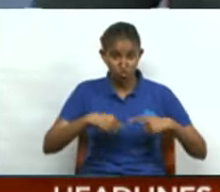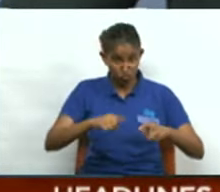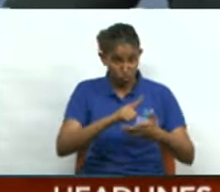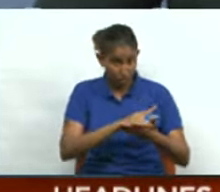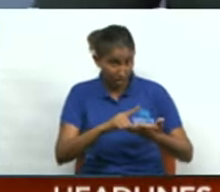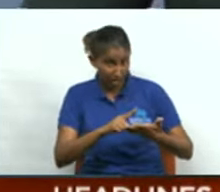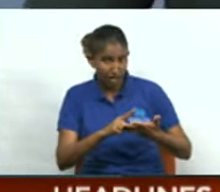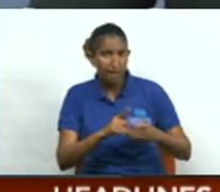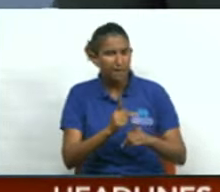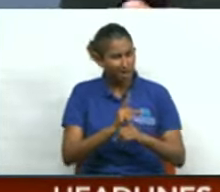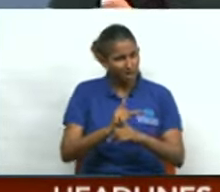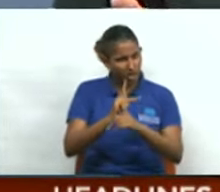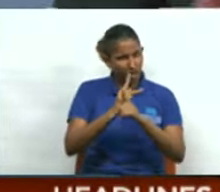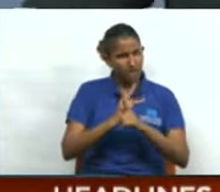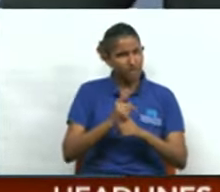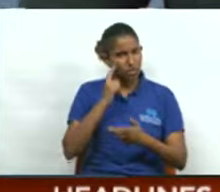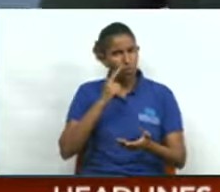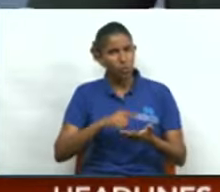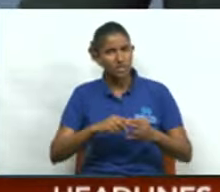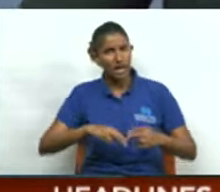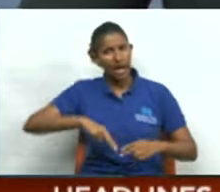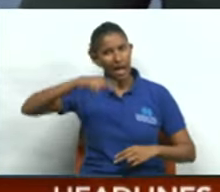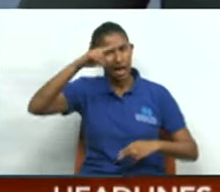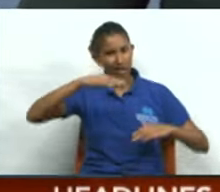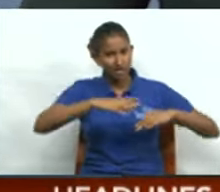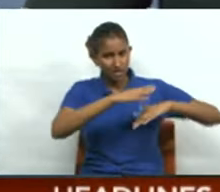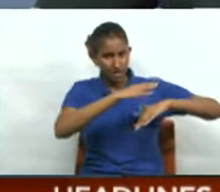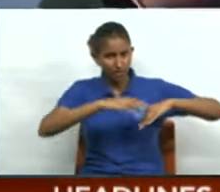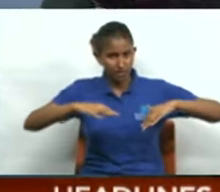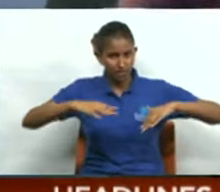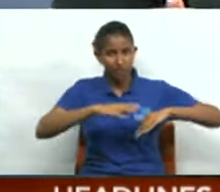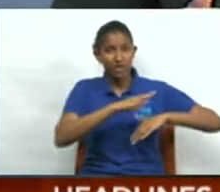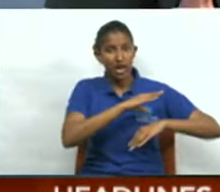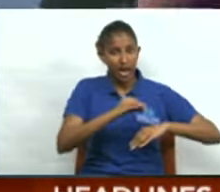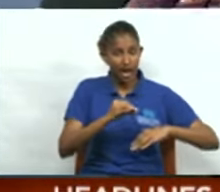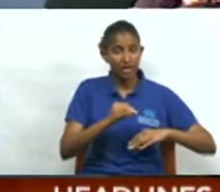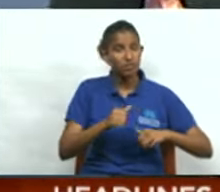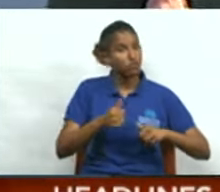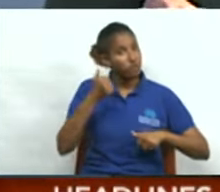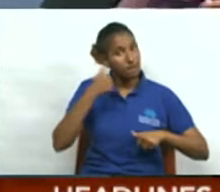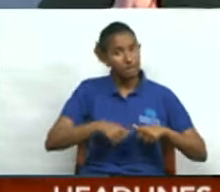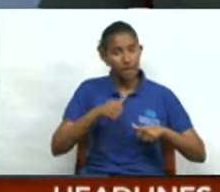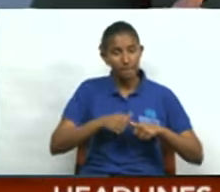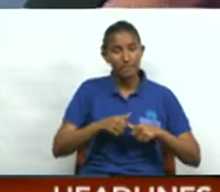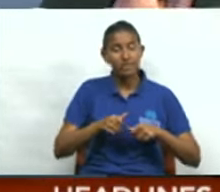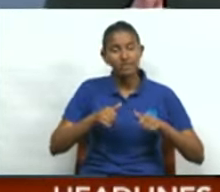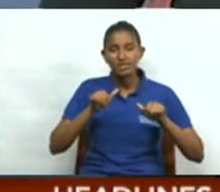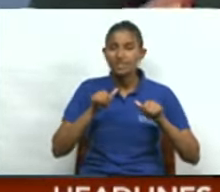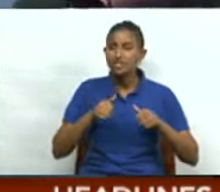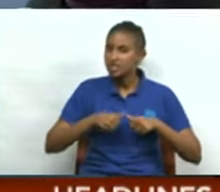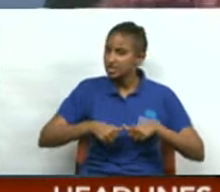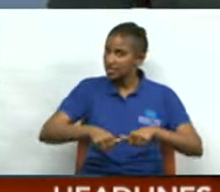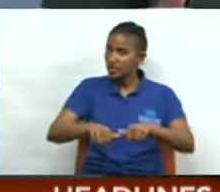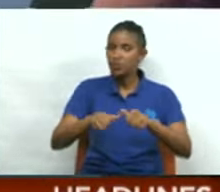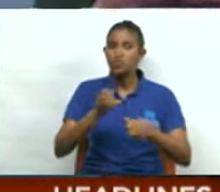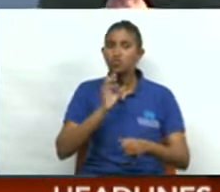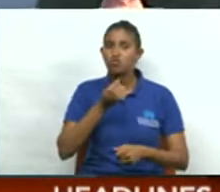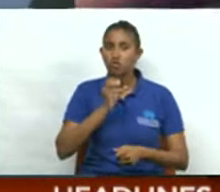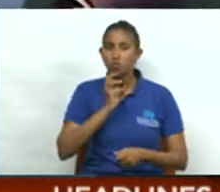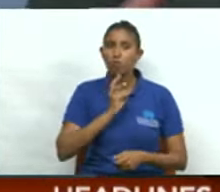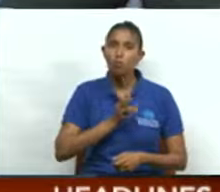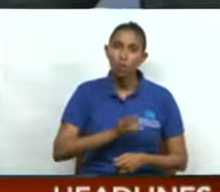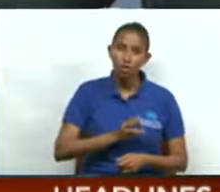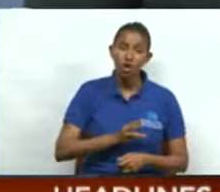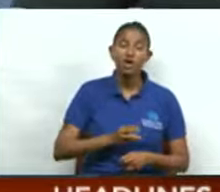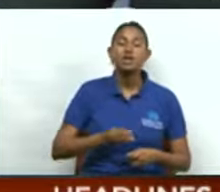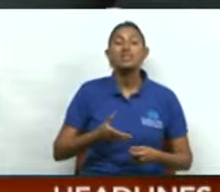high tides. And for those of us that are not so lucky, let's remain hydrated, especially as we continue to experience those warm conditions during